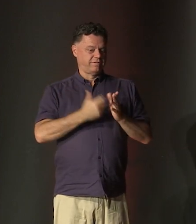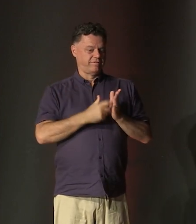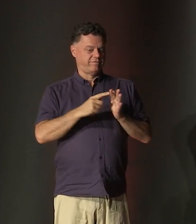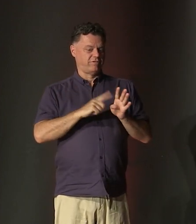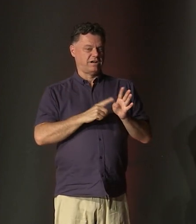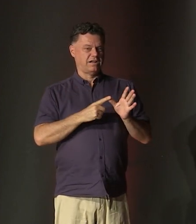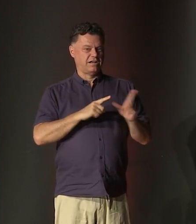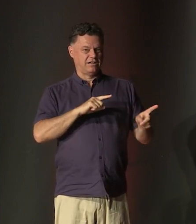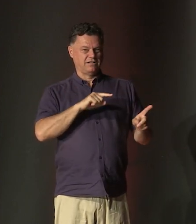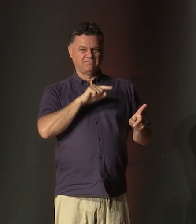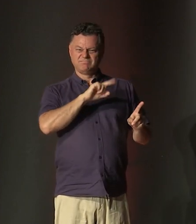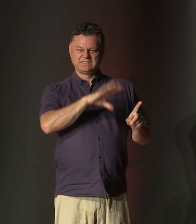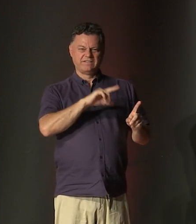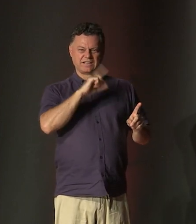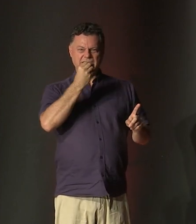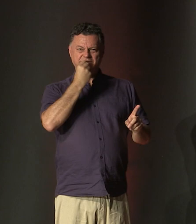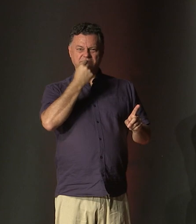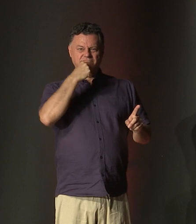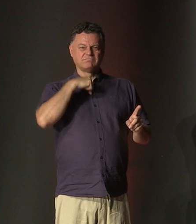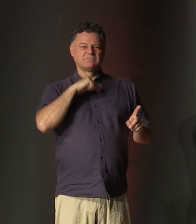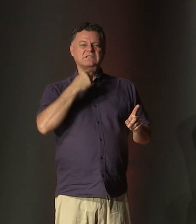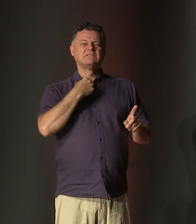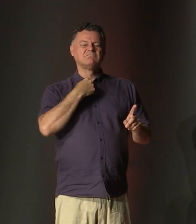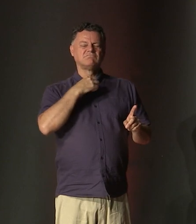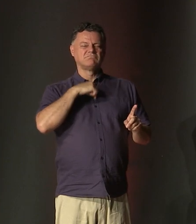part of her condition, then neither will I.